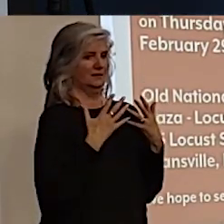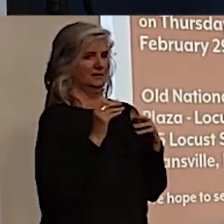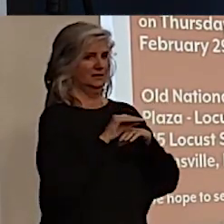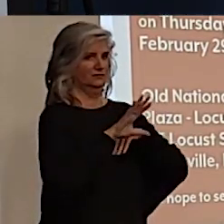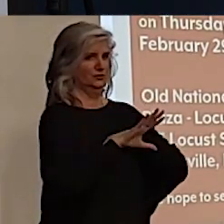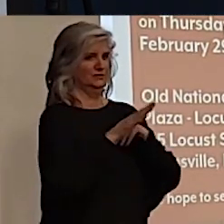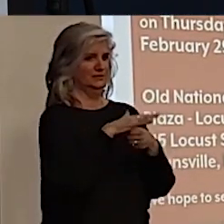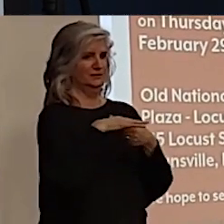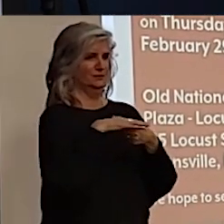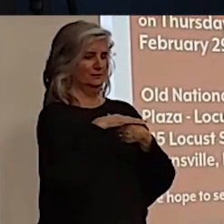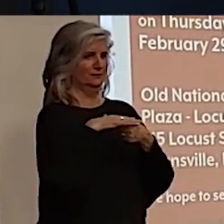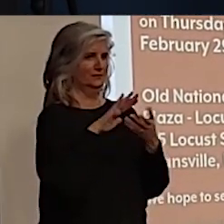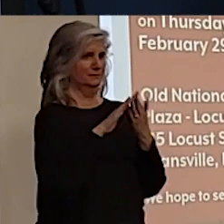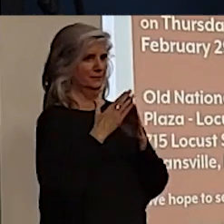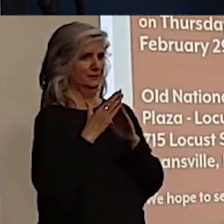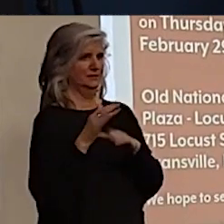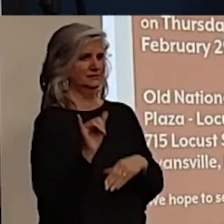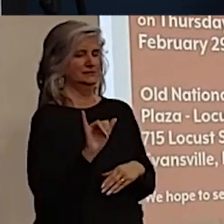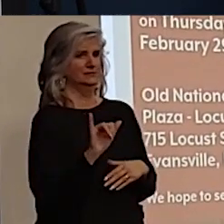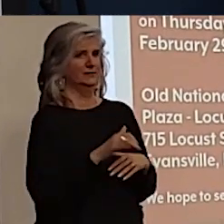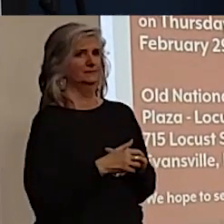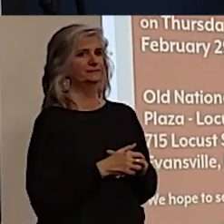in their local communities as well.